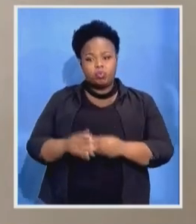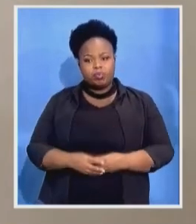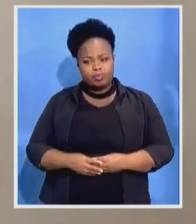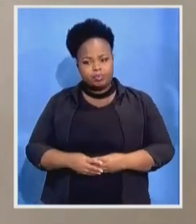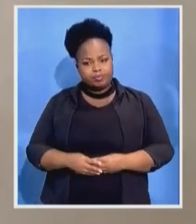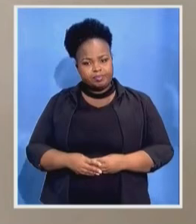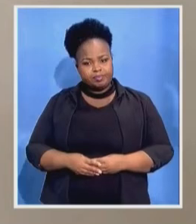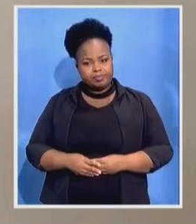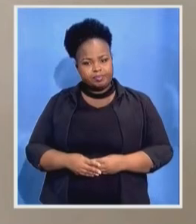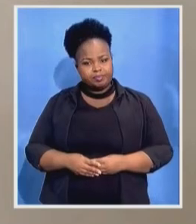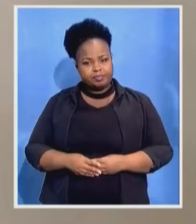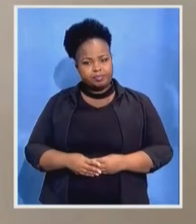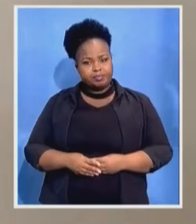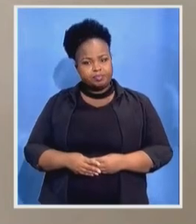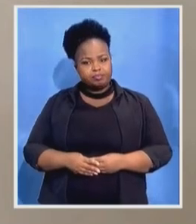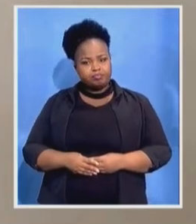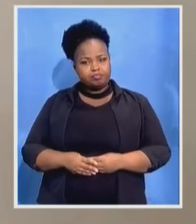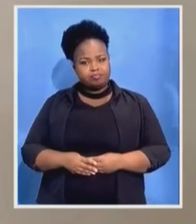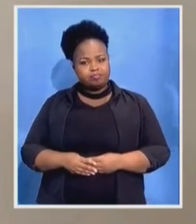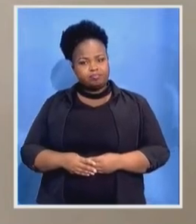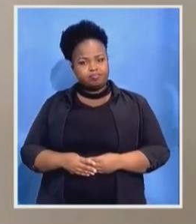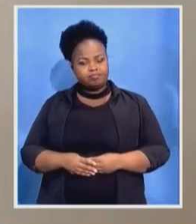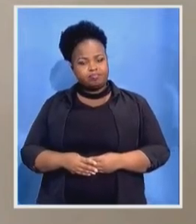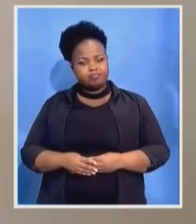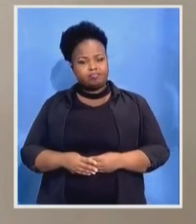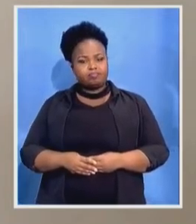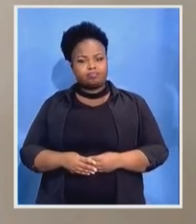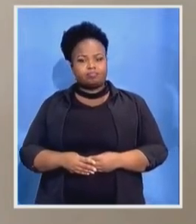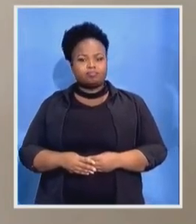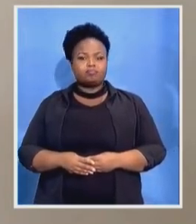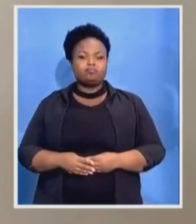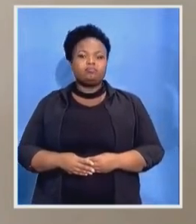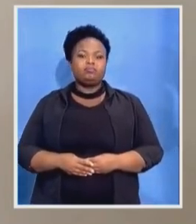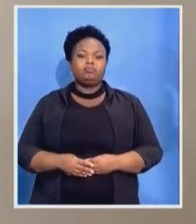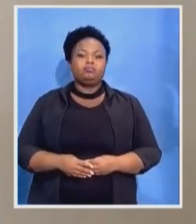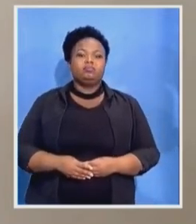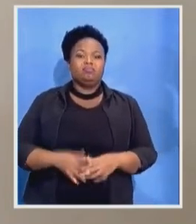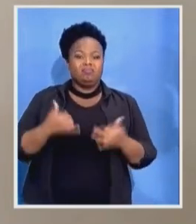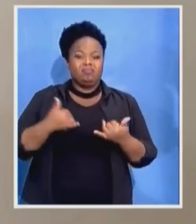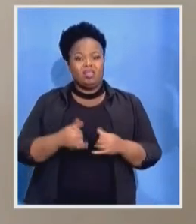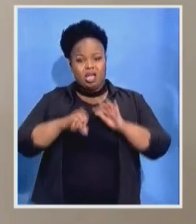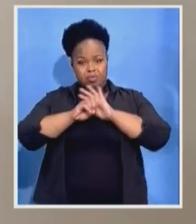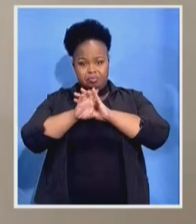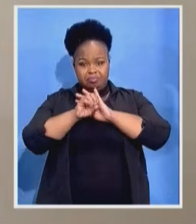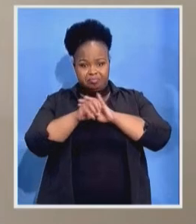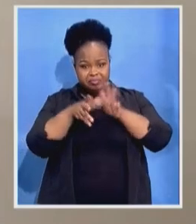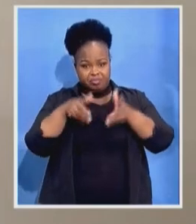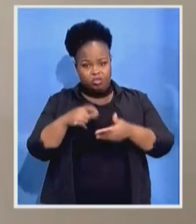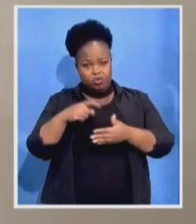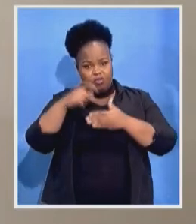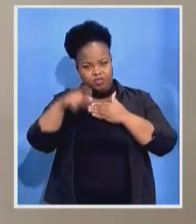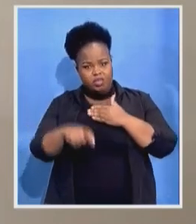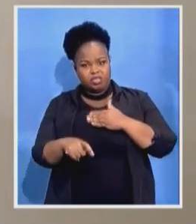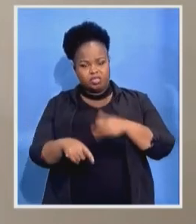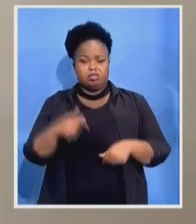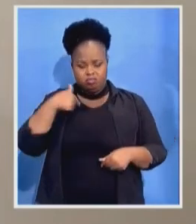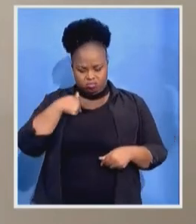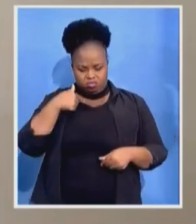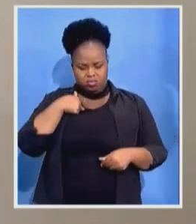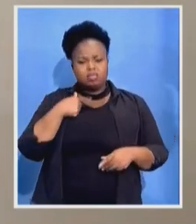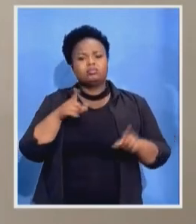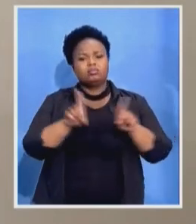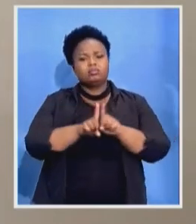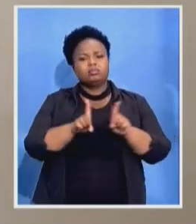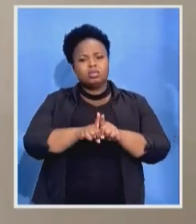In participating in this press conference, I myself, on behalf of government and my department in